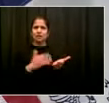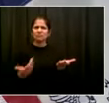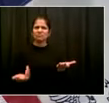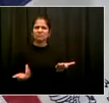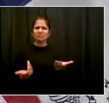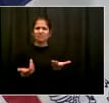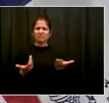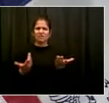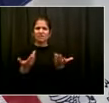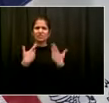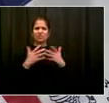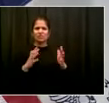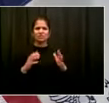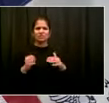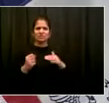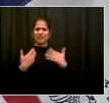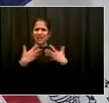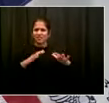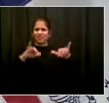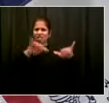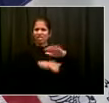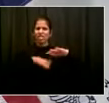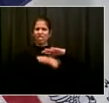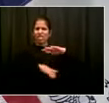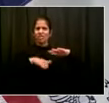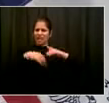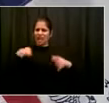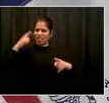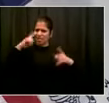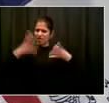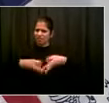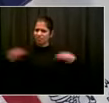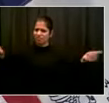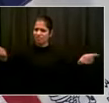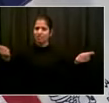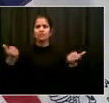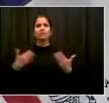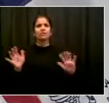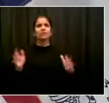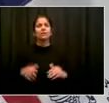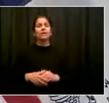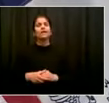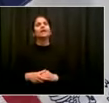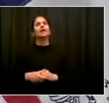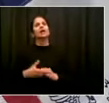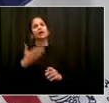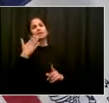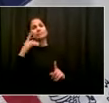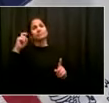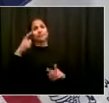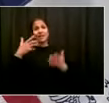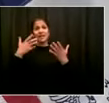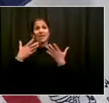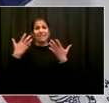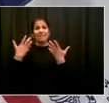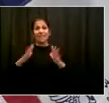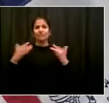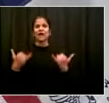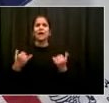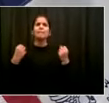deal? I don't think anything in Albany is a done deal right now. I think a lot of things are changing rapidly in Albany, and anything could